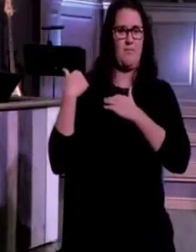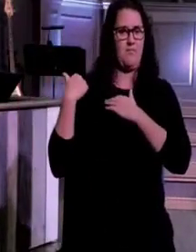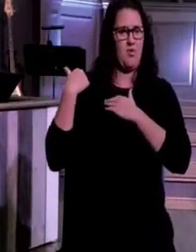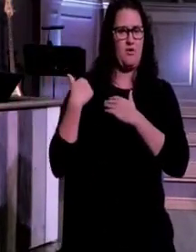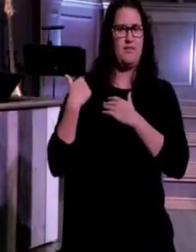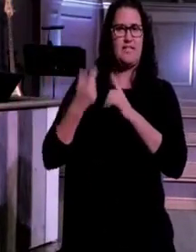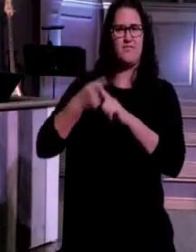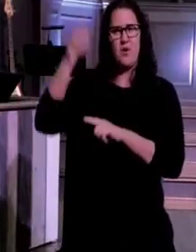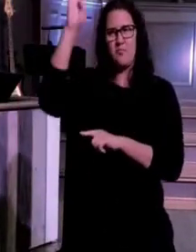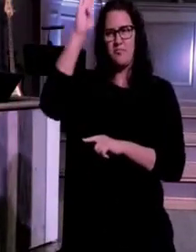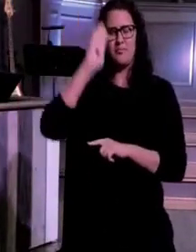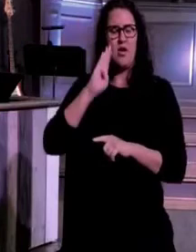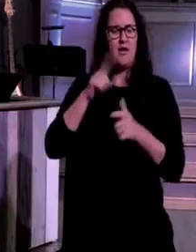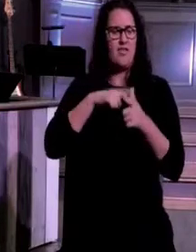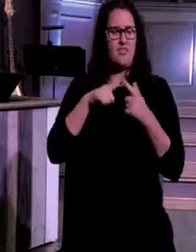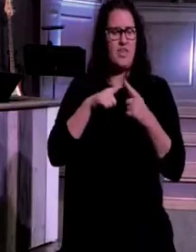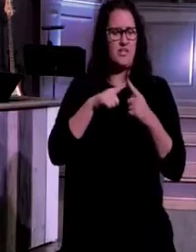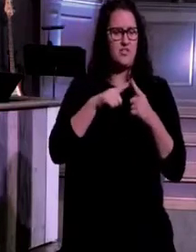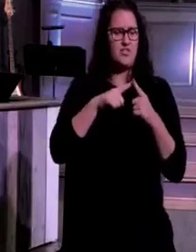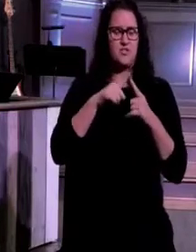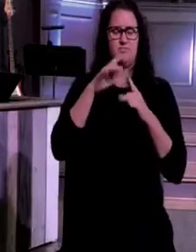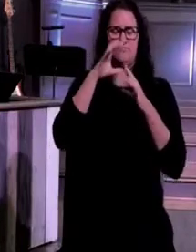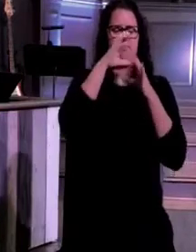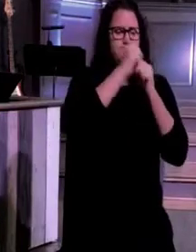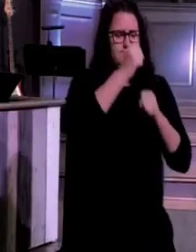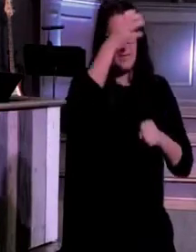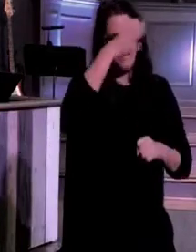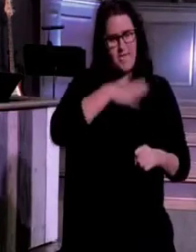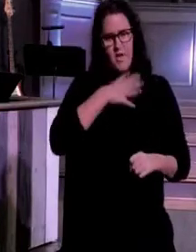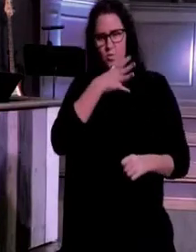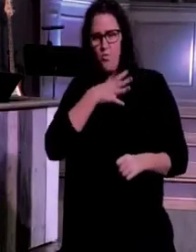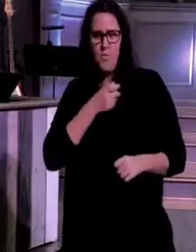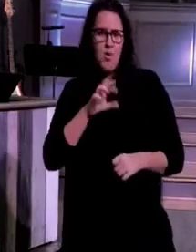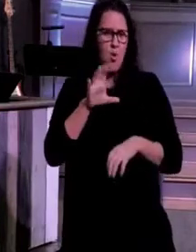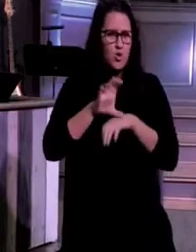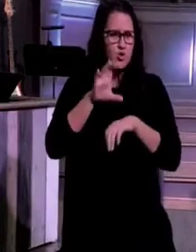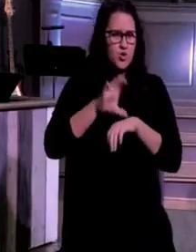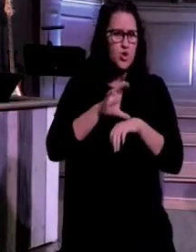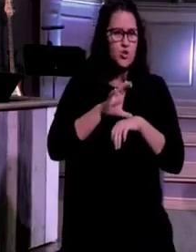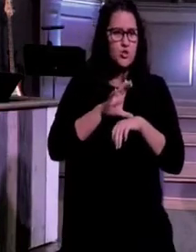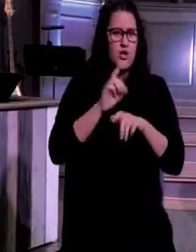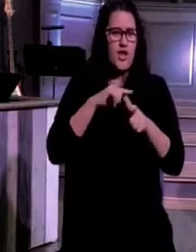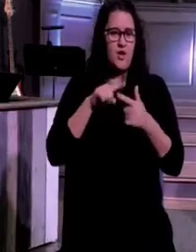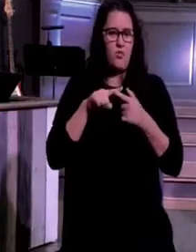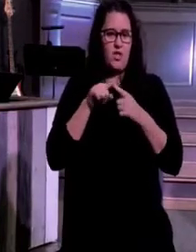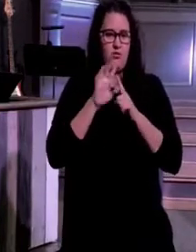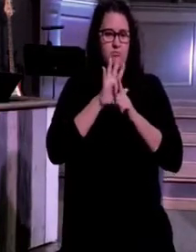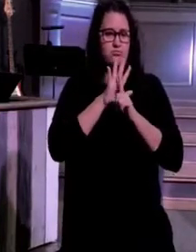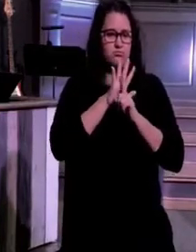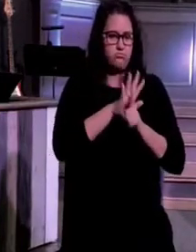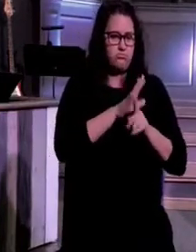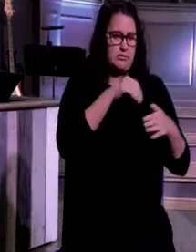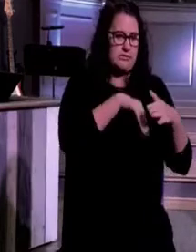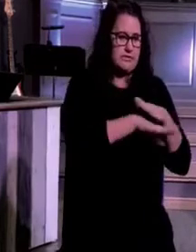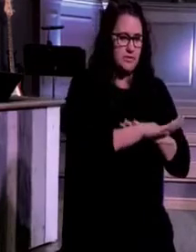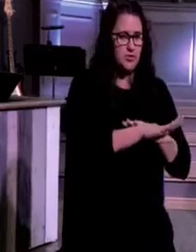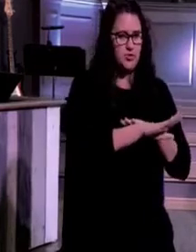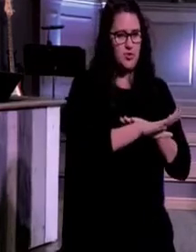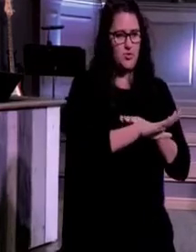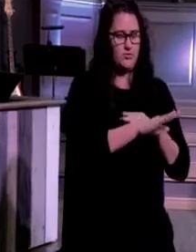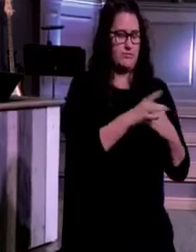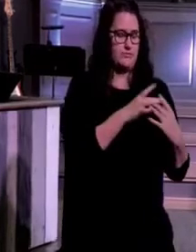and captures a man or a woman or a church will press them to the Gethsemane of their